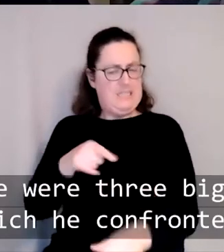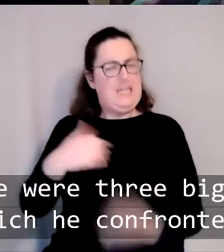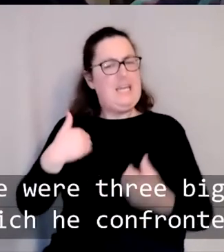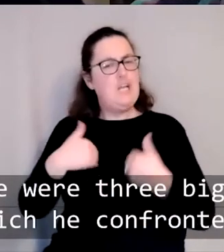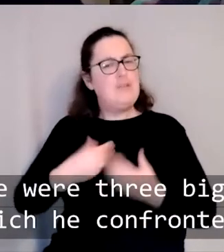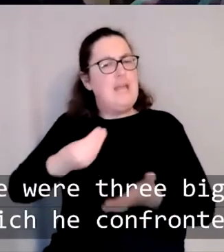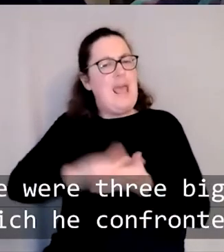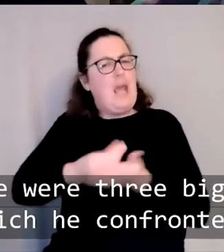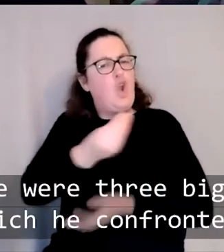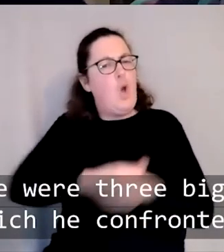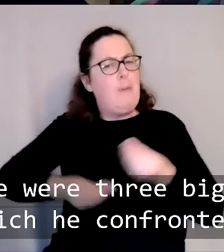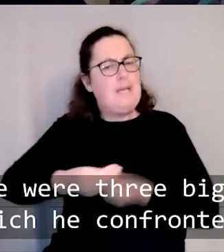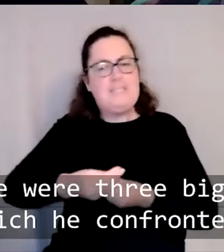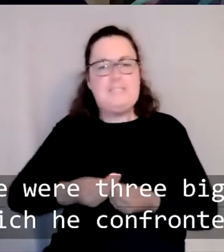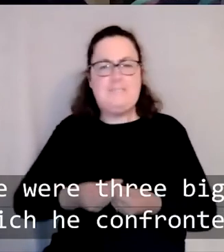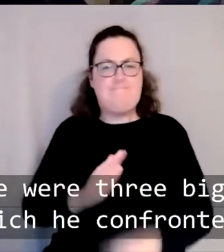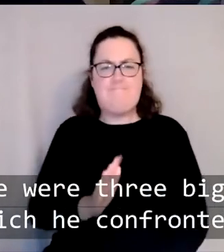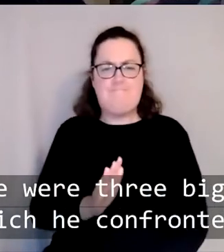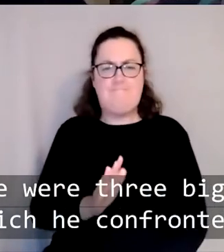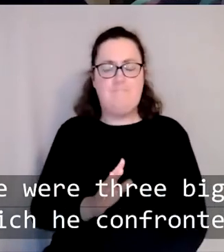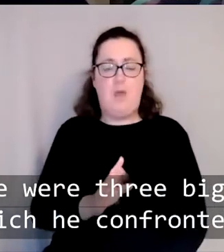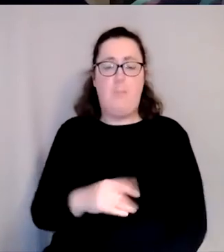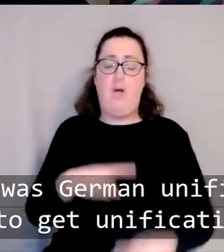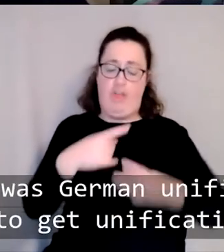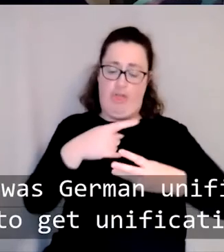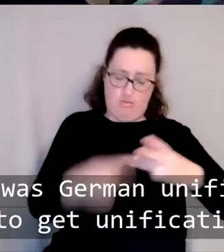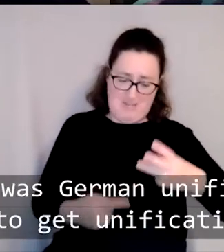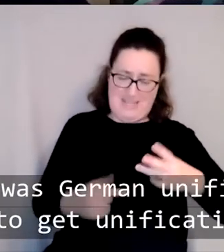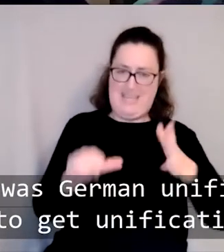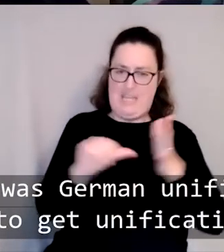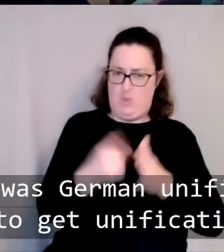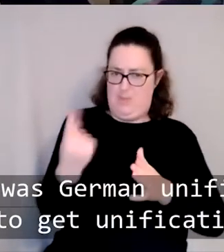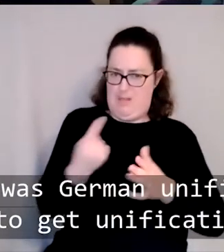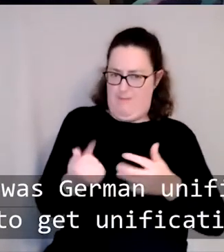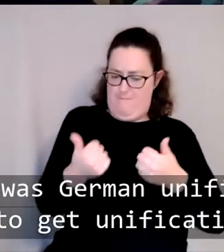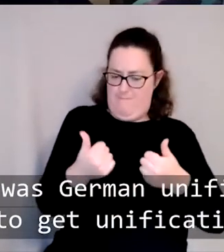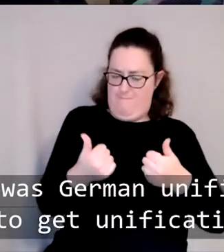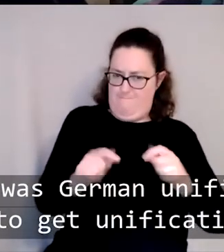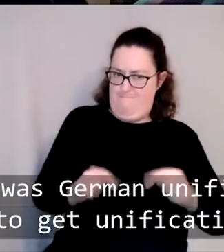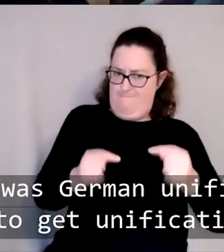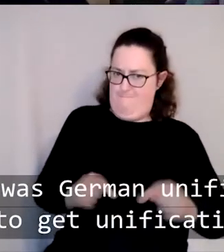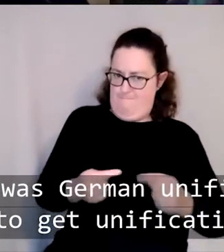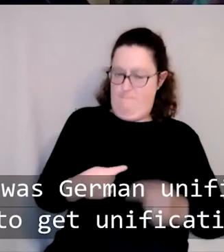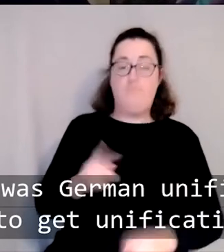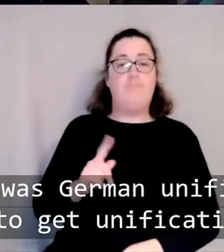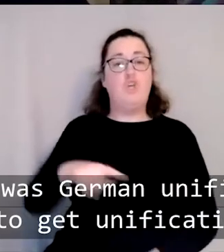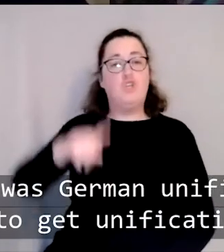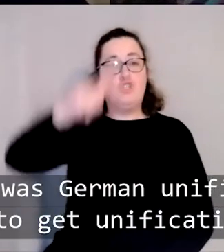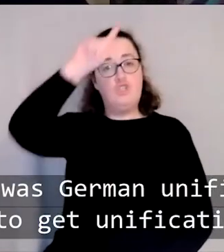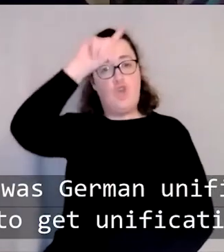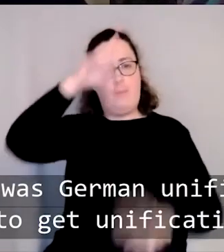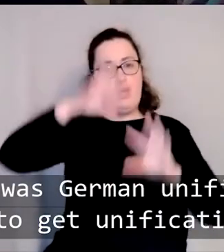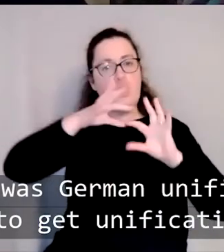but there was the three big issues which he confronted. The first was German unification. And in order to